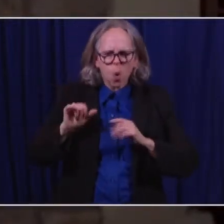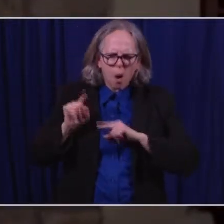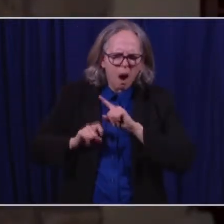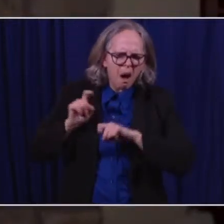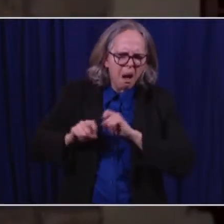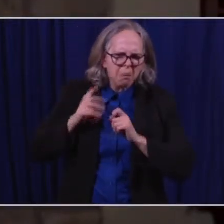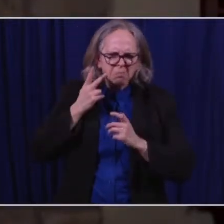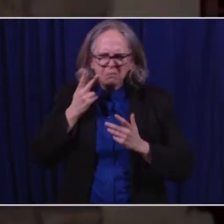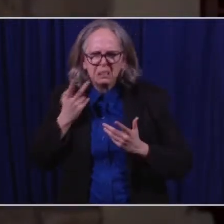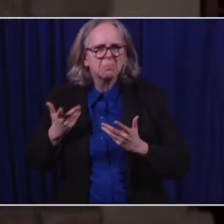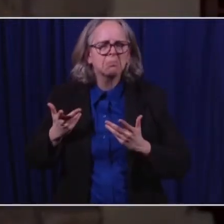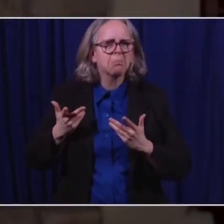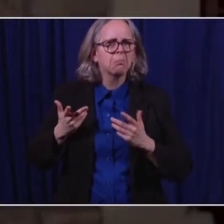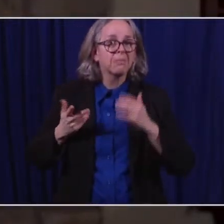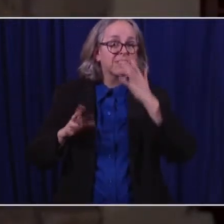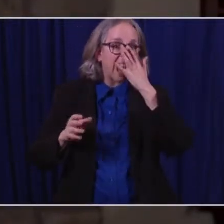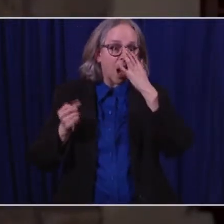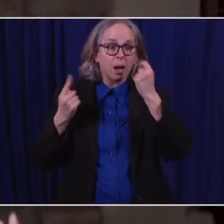time, they did a control group,